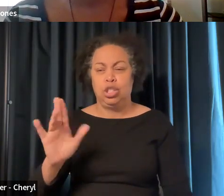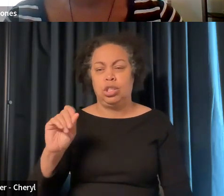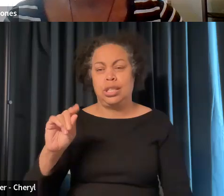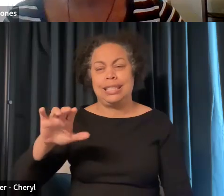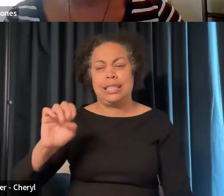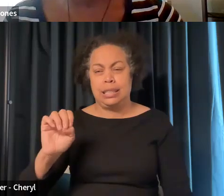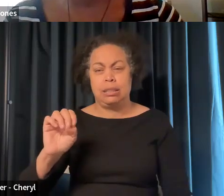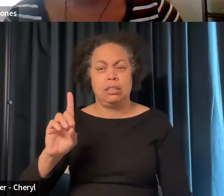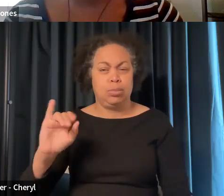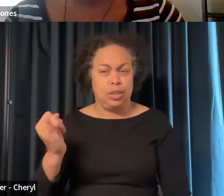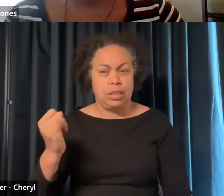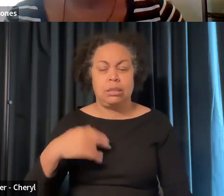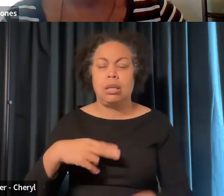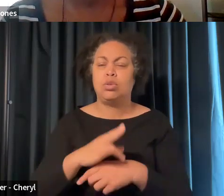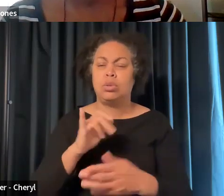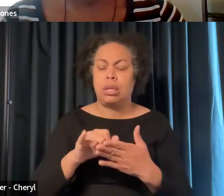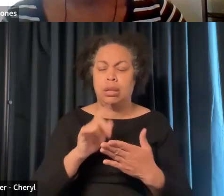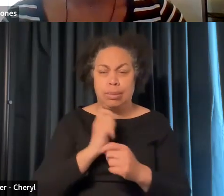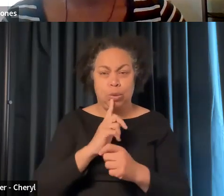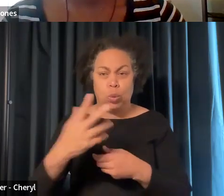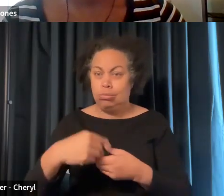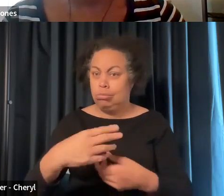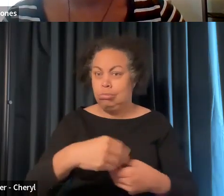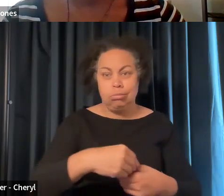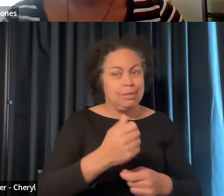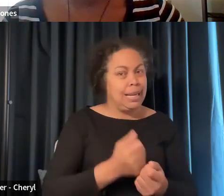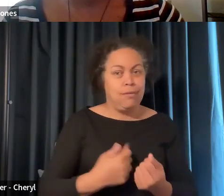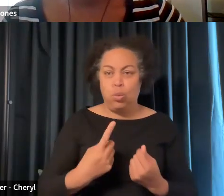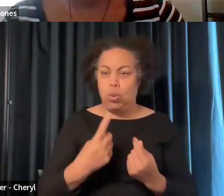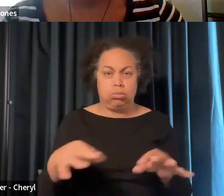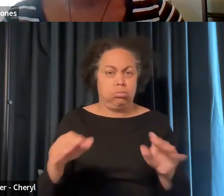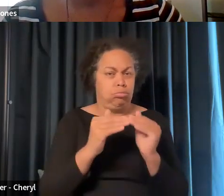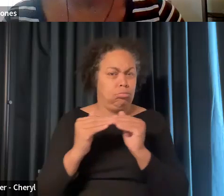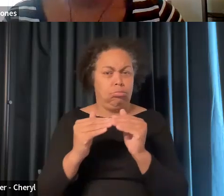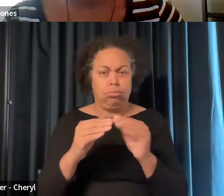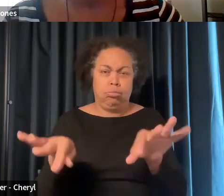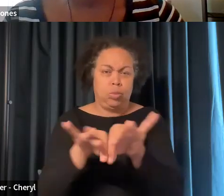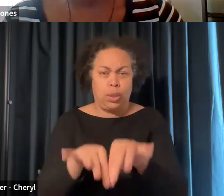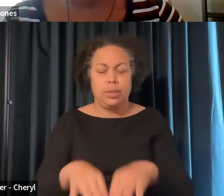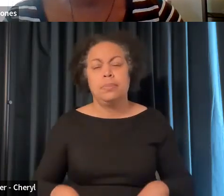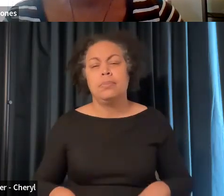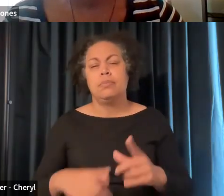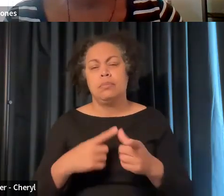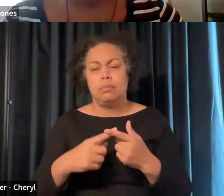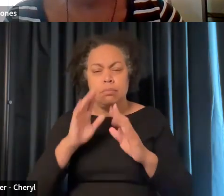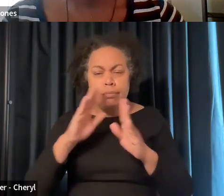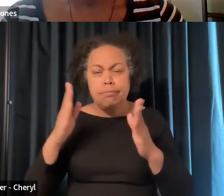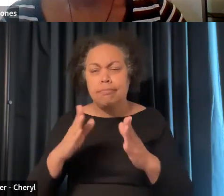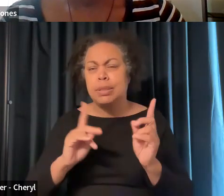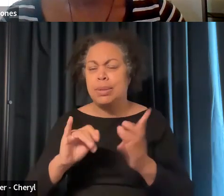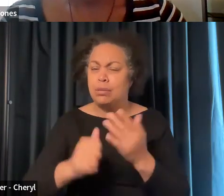make sure that we're including everyone, and centering on those who are most affected,